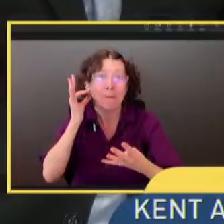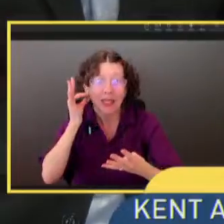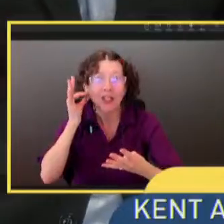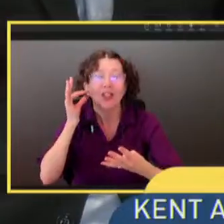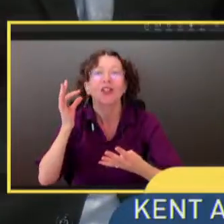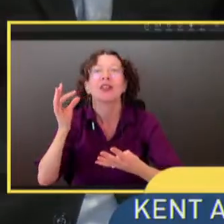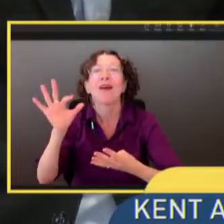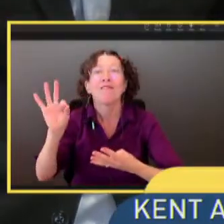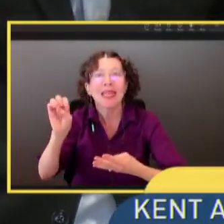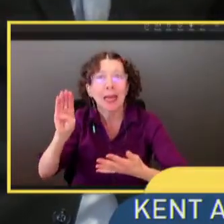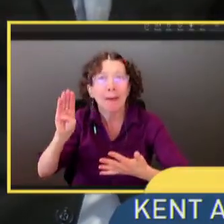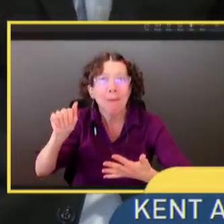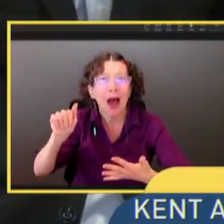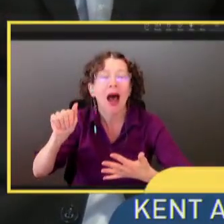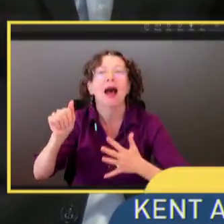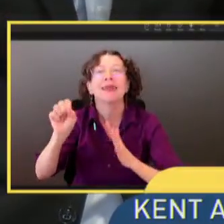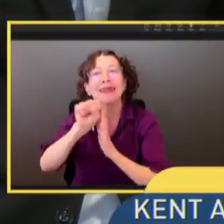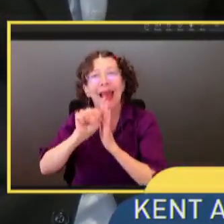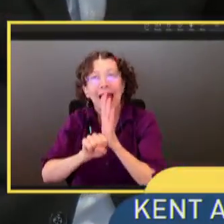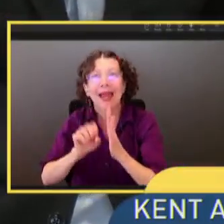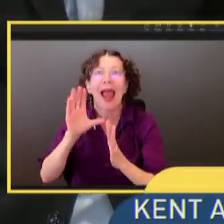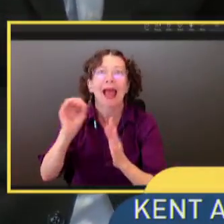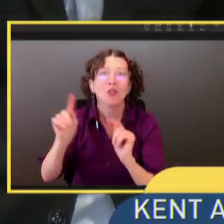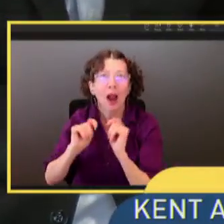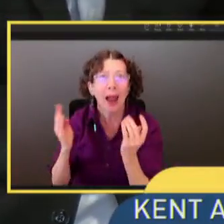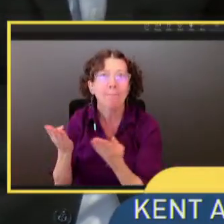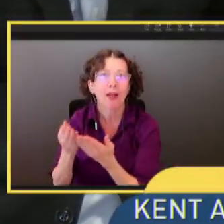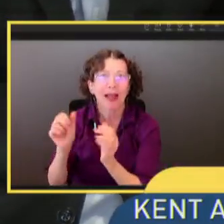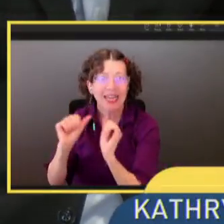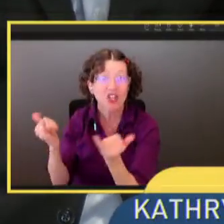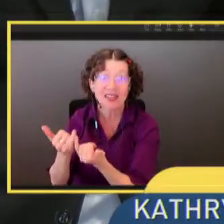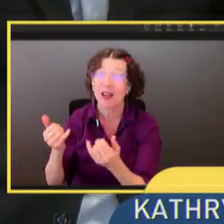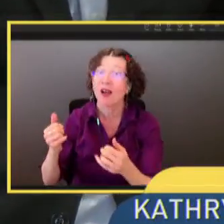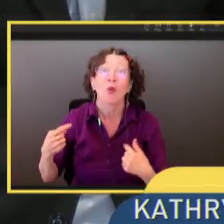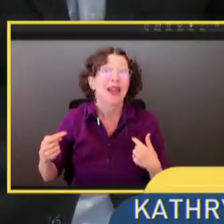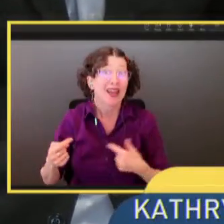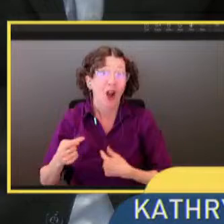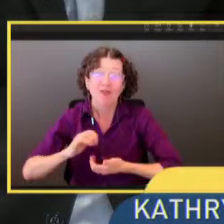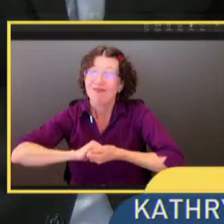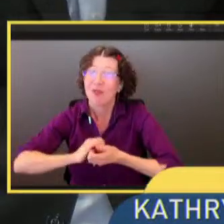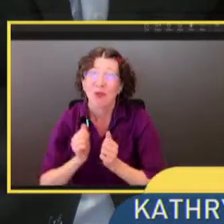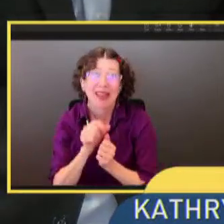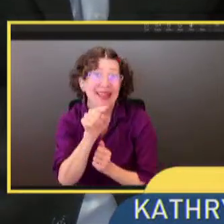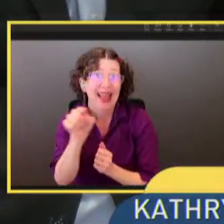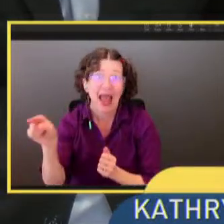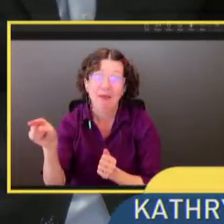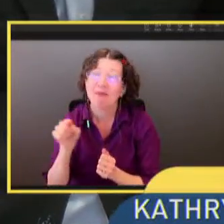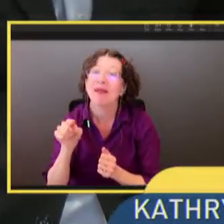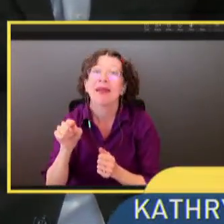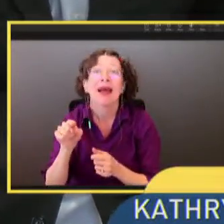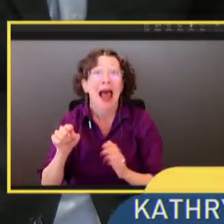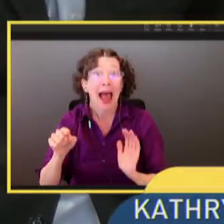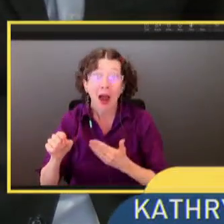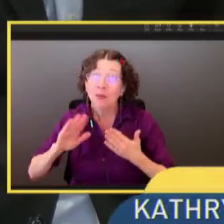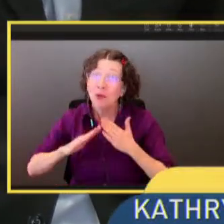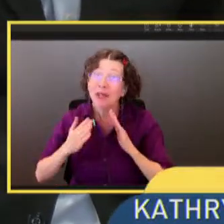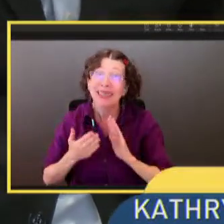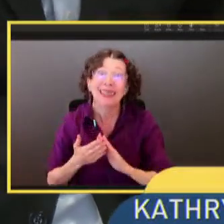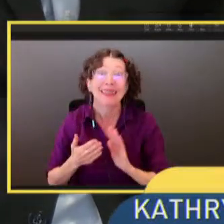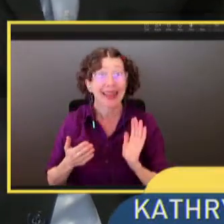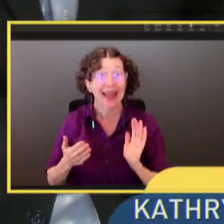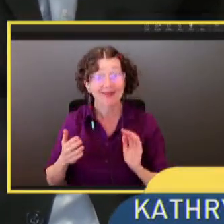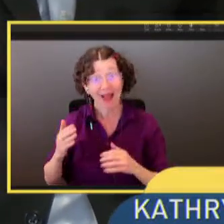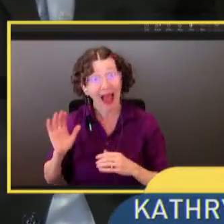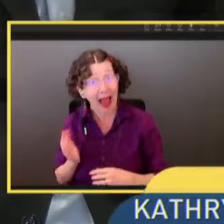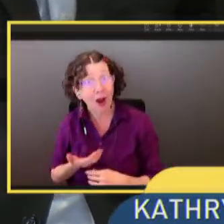also glad to have great partnerships within the region, including Whatcom, Skagit, Snohomish, King, and Pierce counties, FEMA,